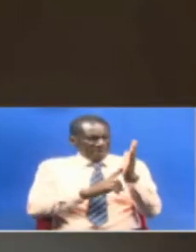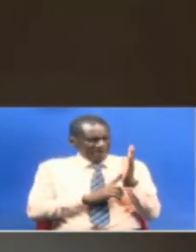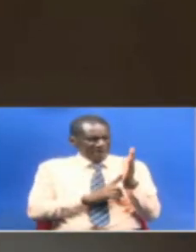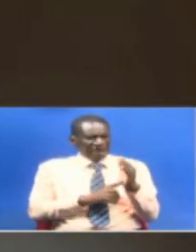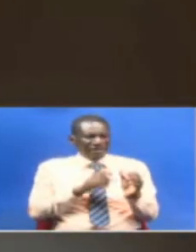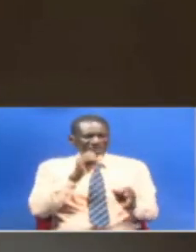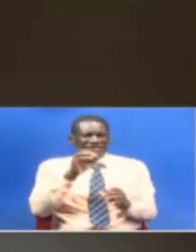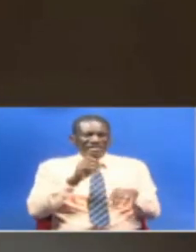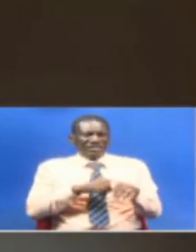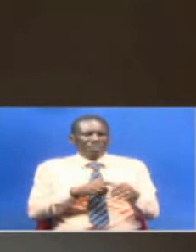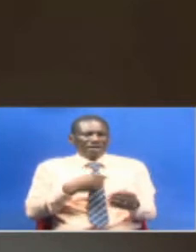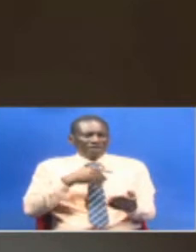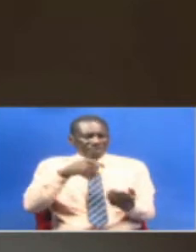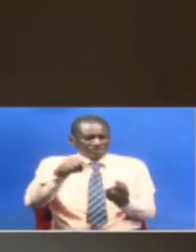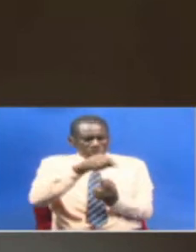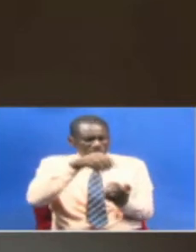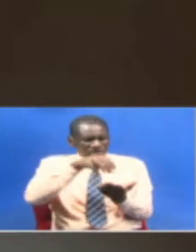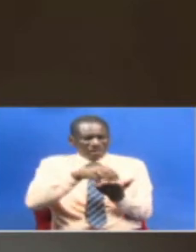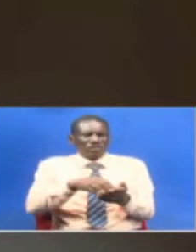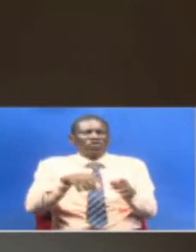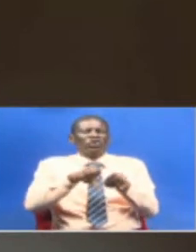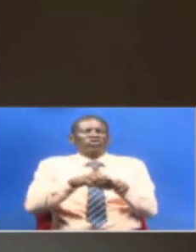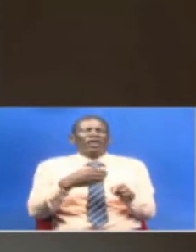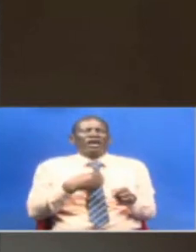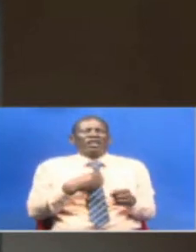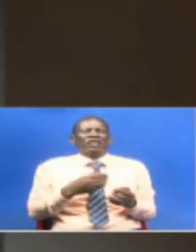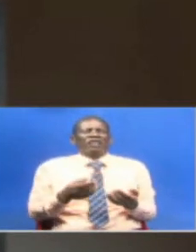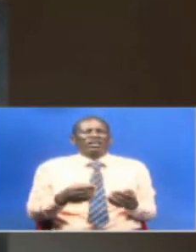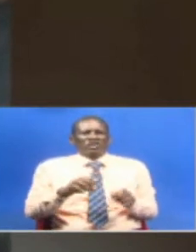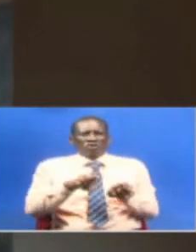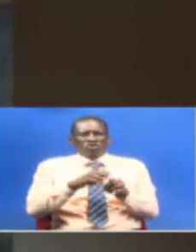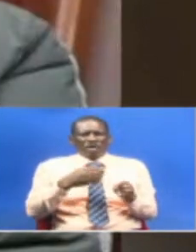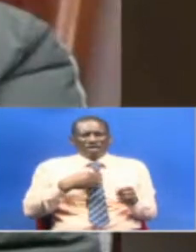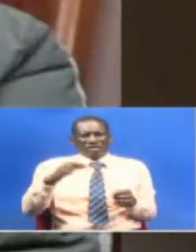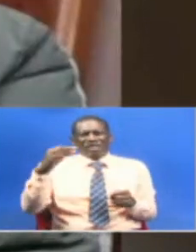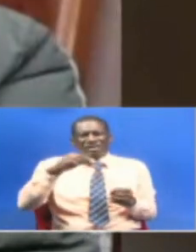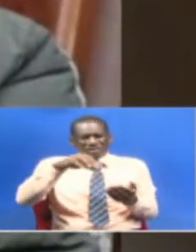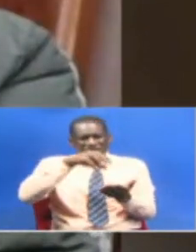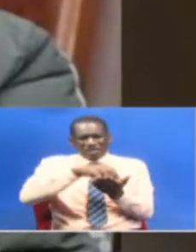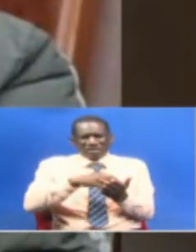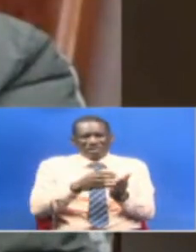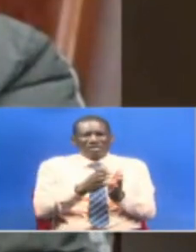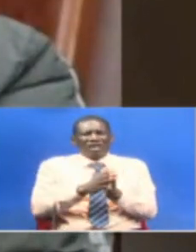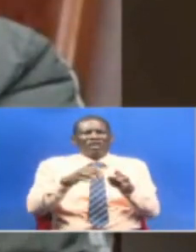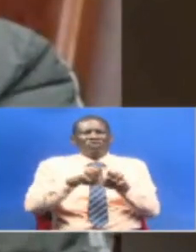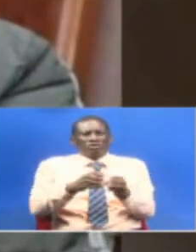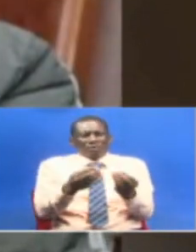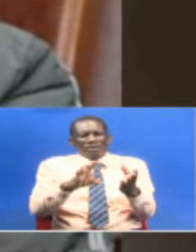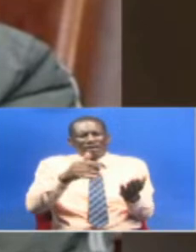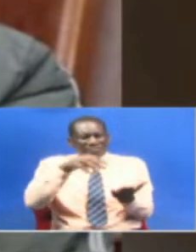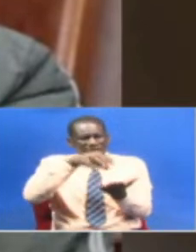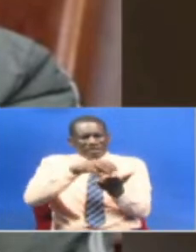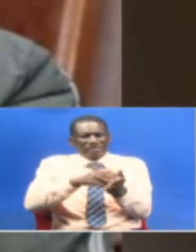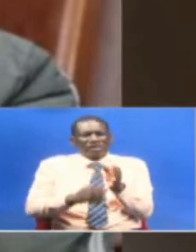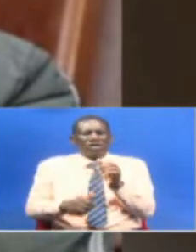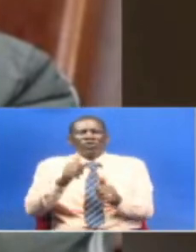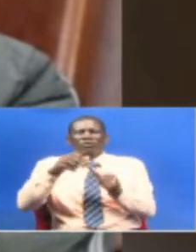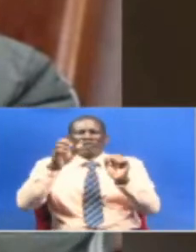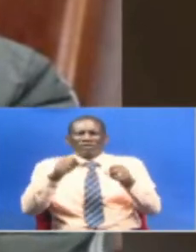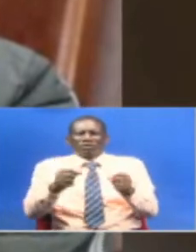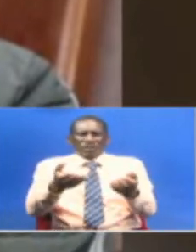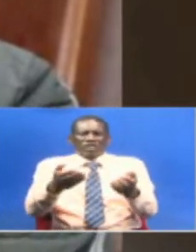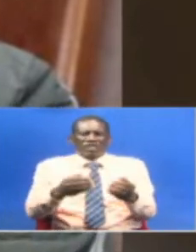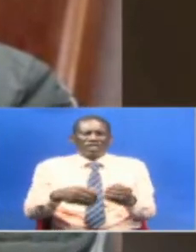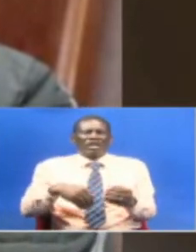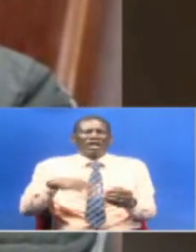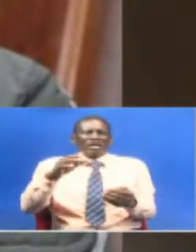I was handling that particular case, I was also handling the Garissa case and very many other cases which you will call high-profile